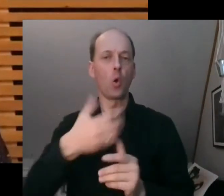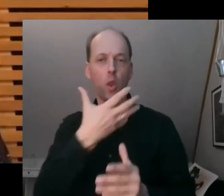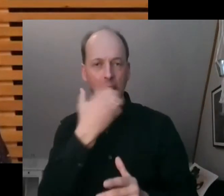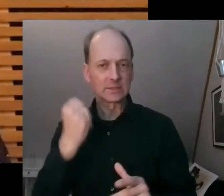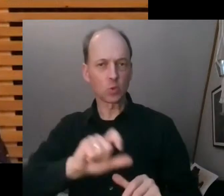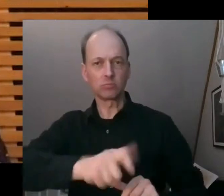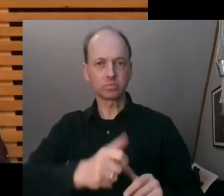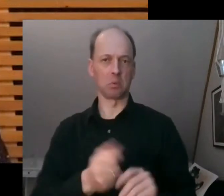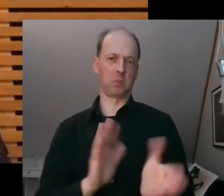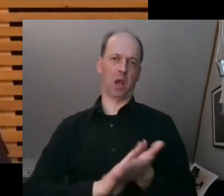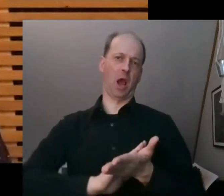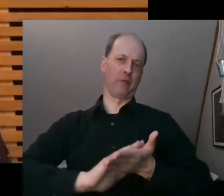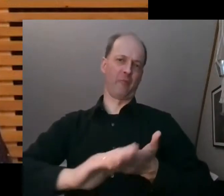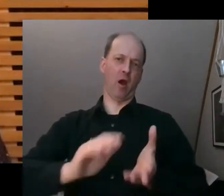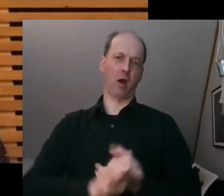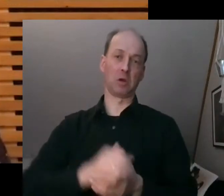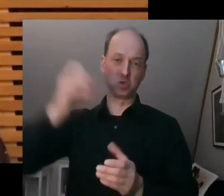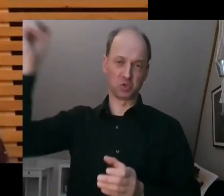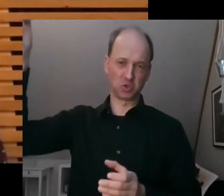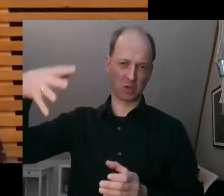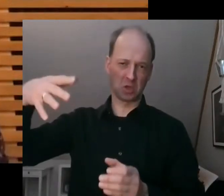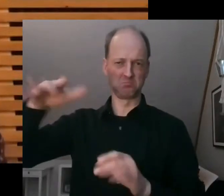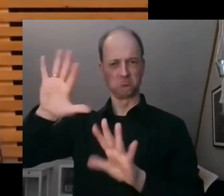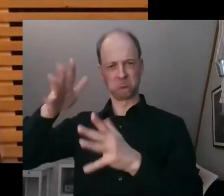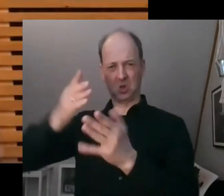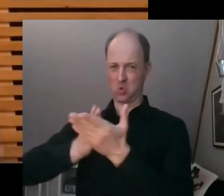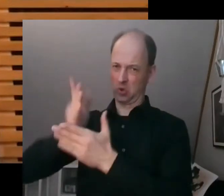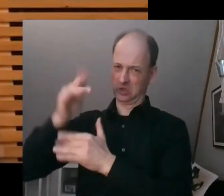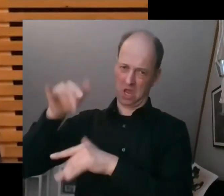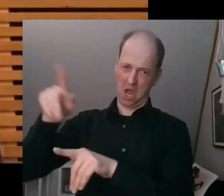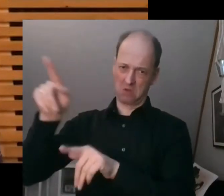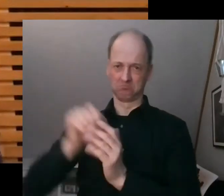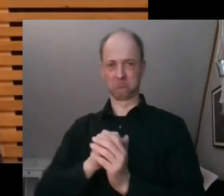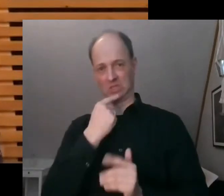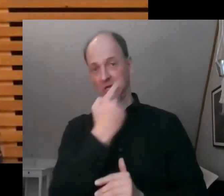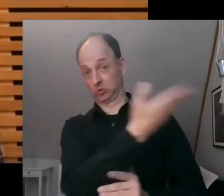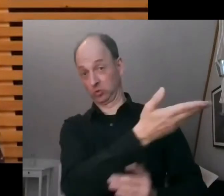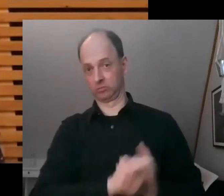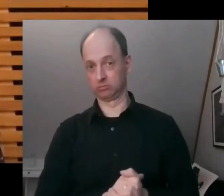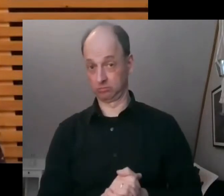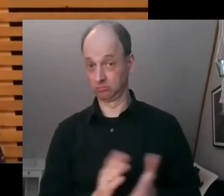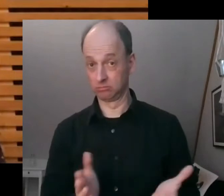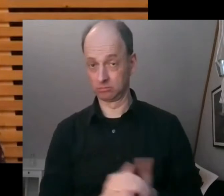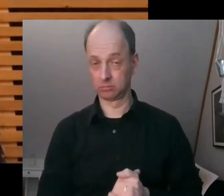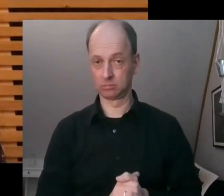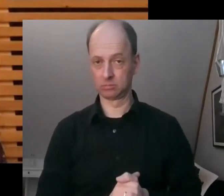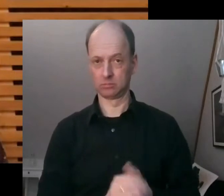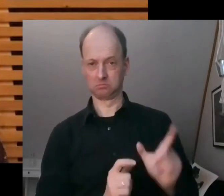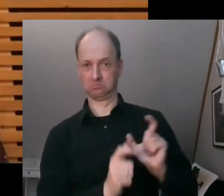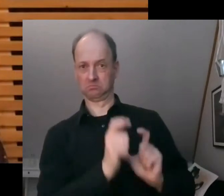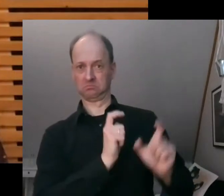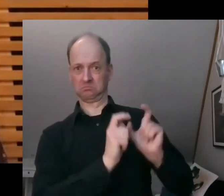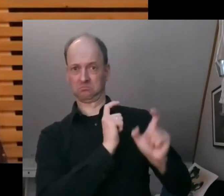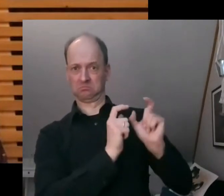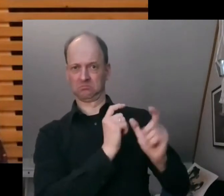stations and heating systems. So this is an enormous